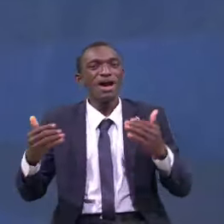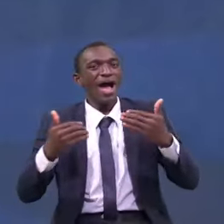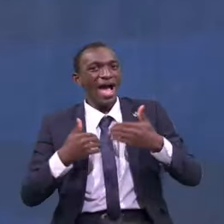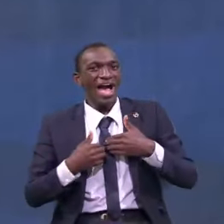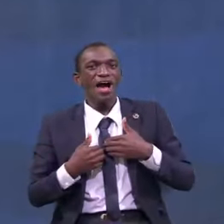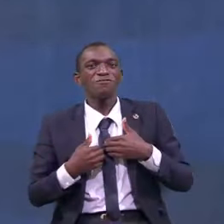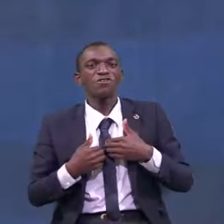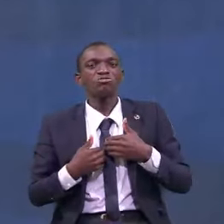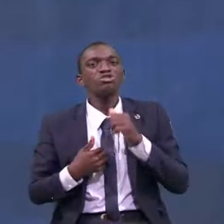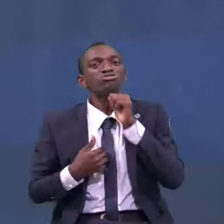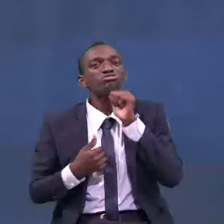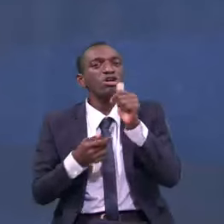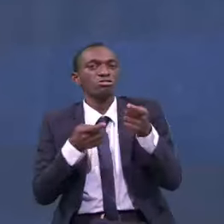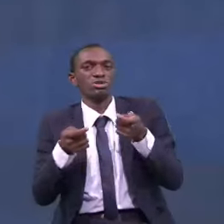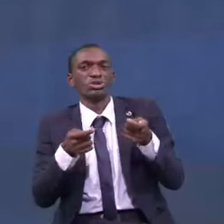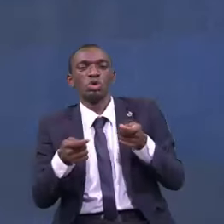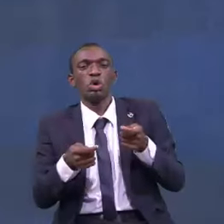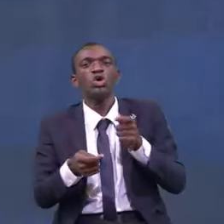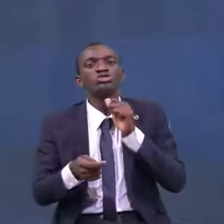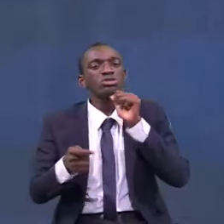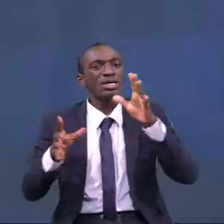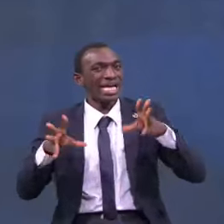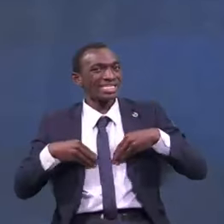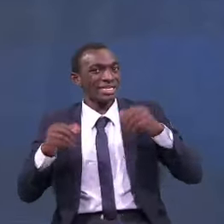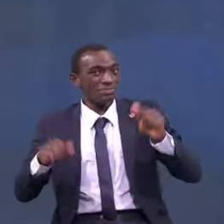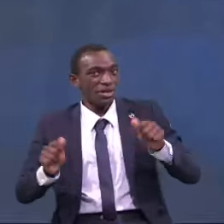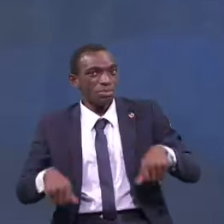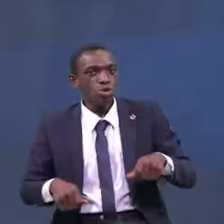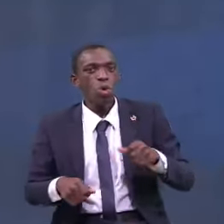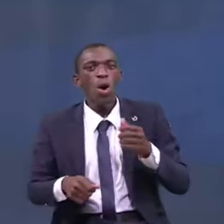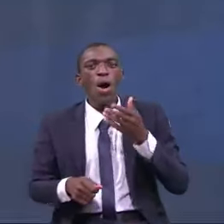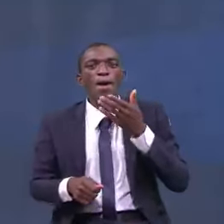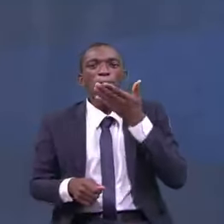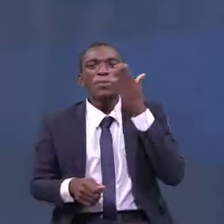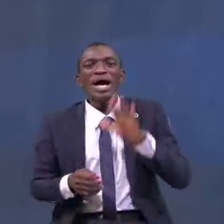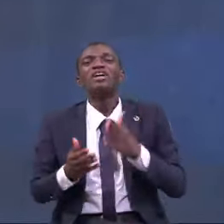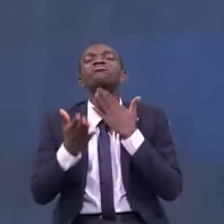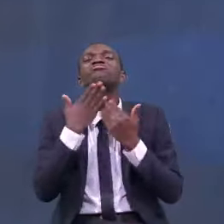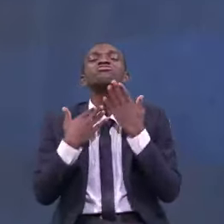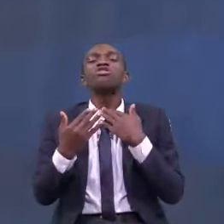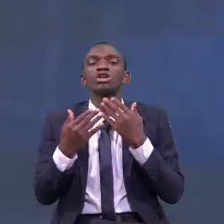inordinate, unacceptable, illicit pleasure of the flesh.